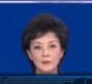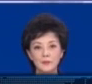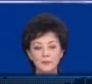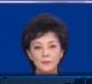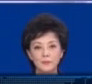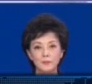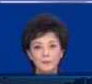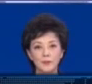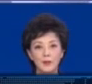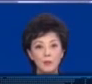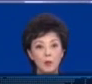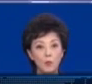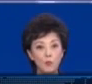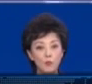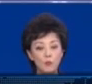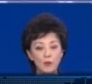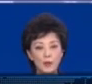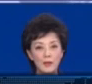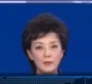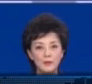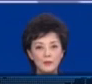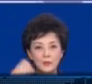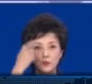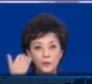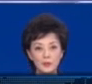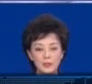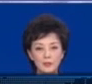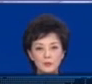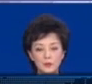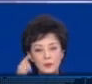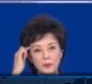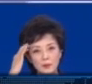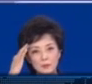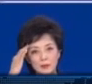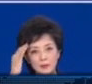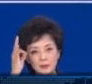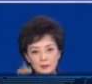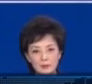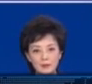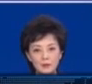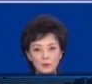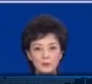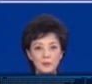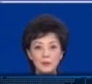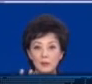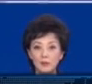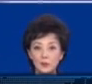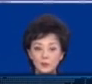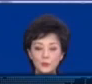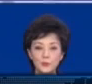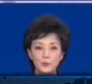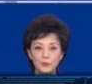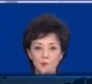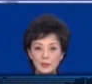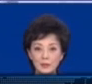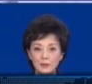city, its forces is limited. We cannot meet all of these needs. As we know that in